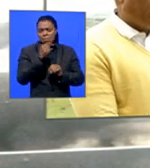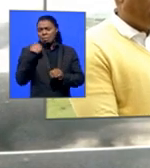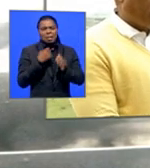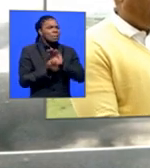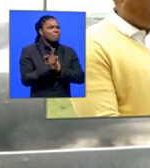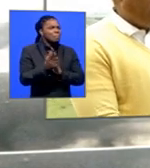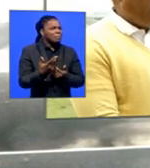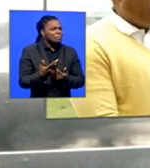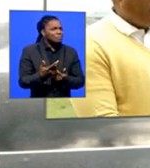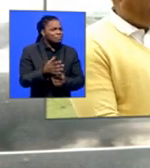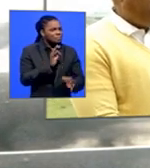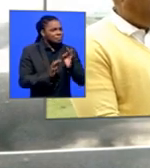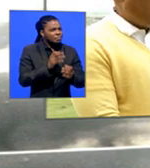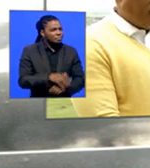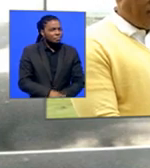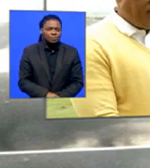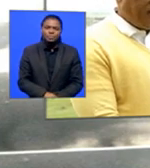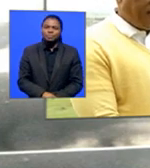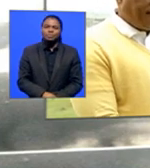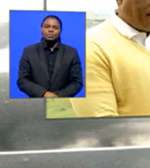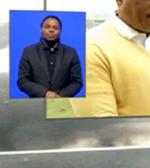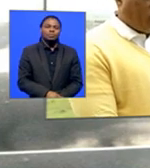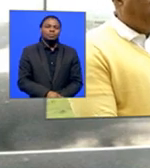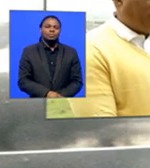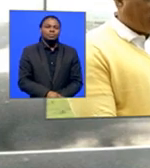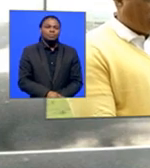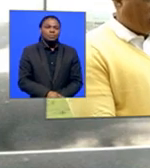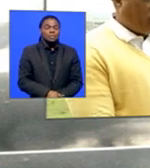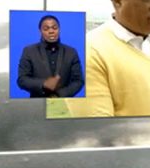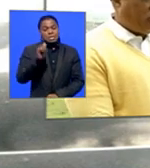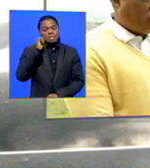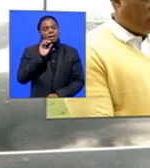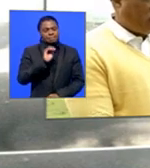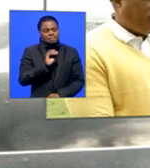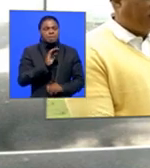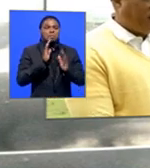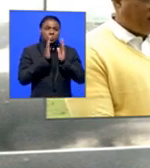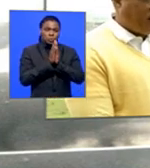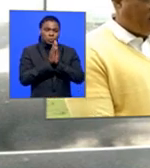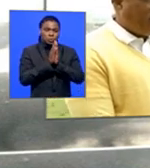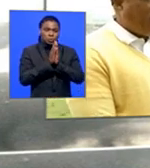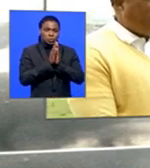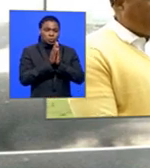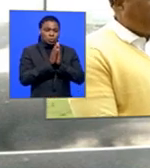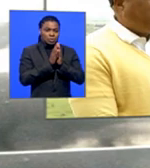ntoni? Ya bikhona umthandazo bukhona izolo